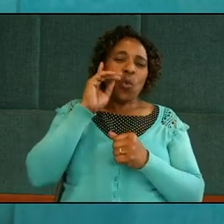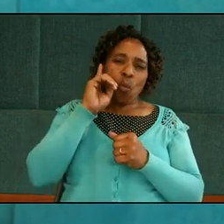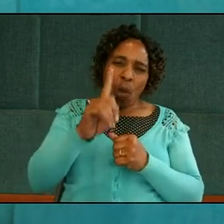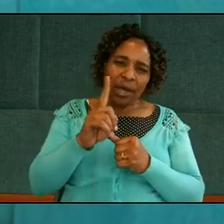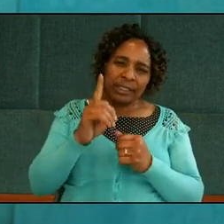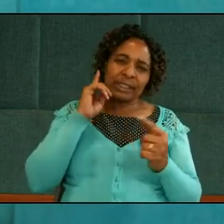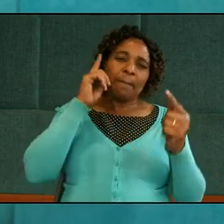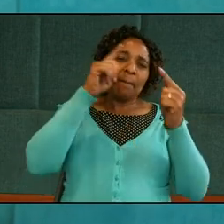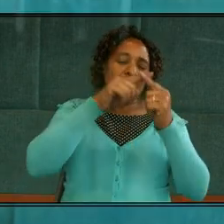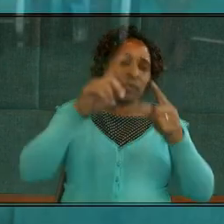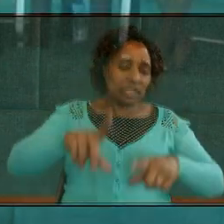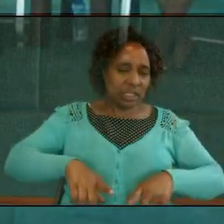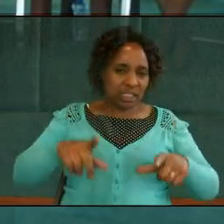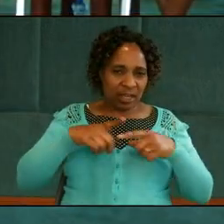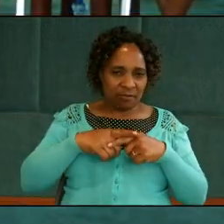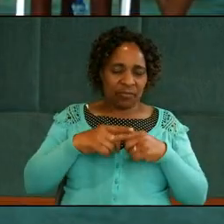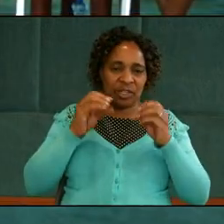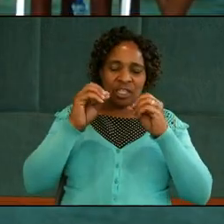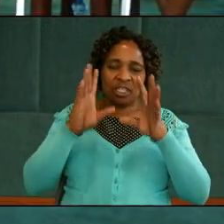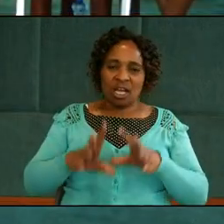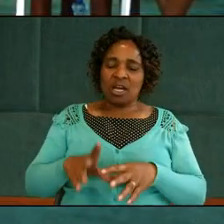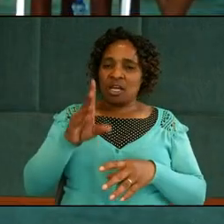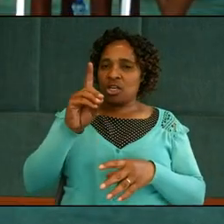in life? Maybe Teacher Dorothy can...